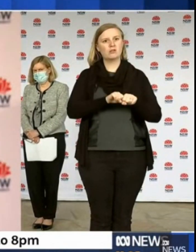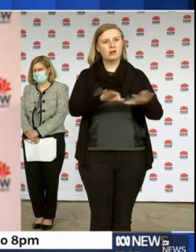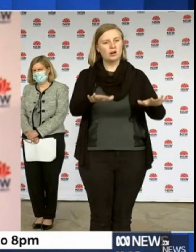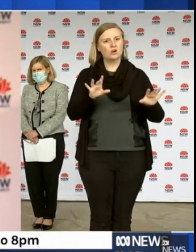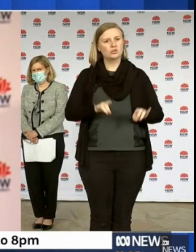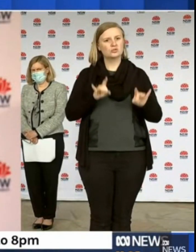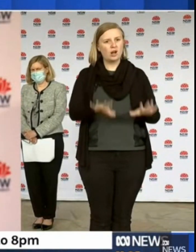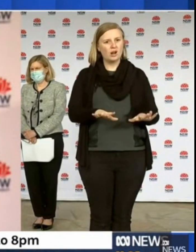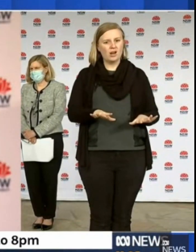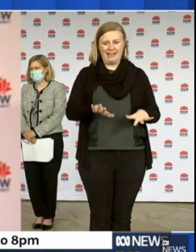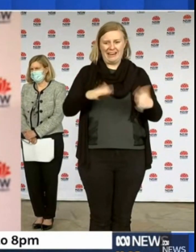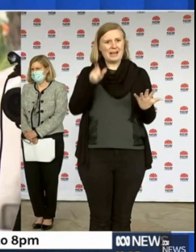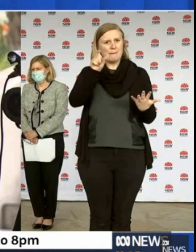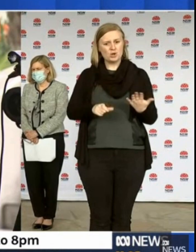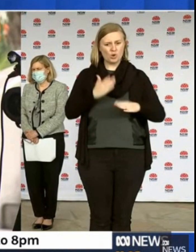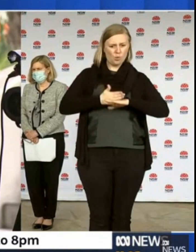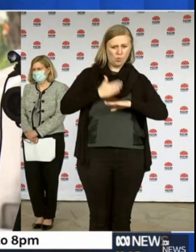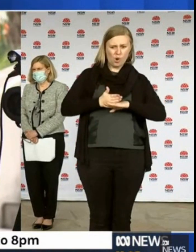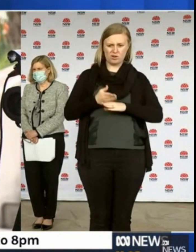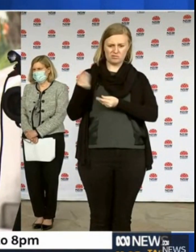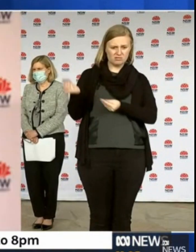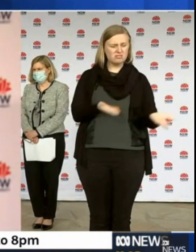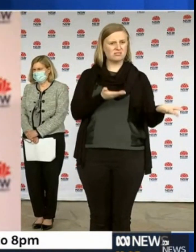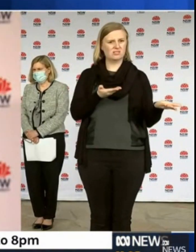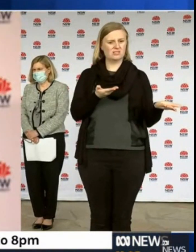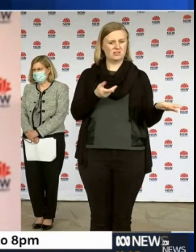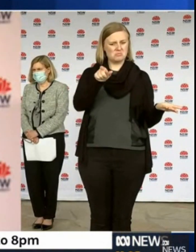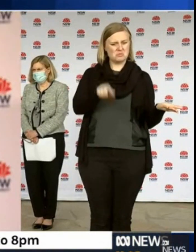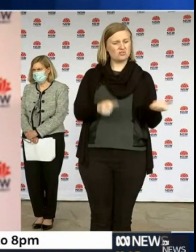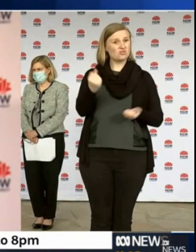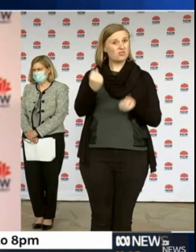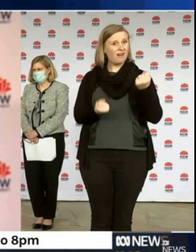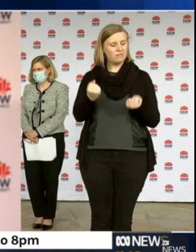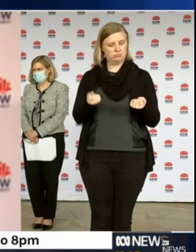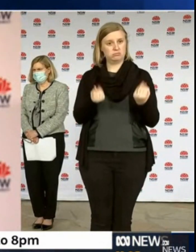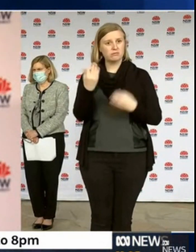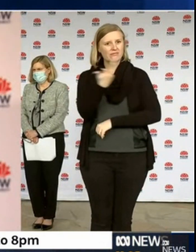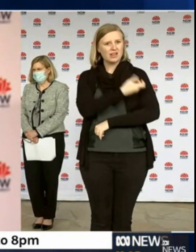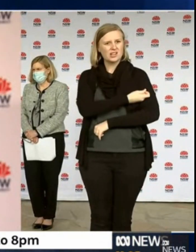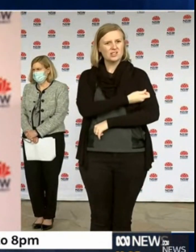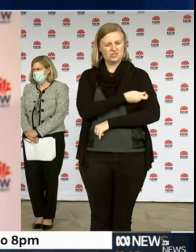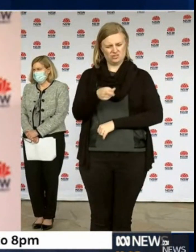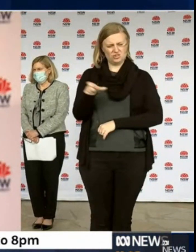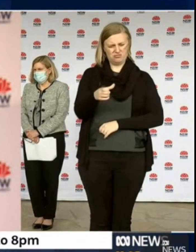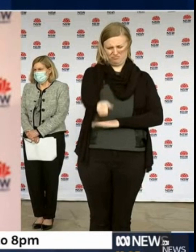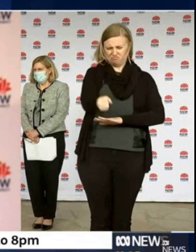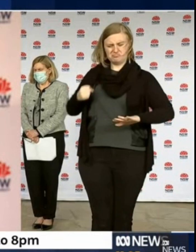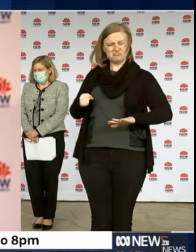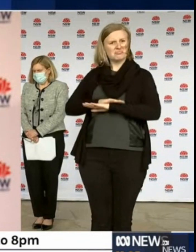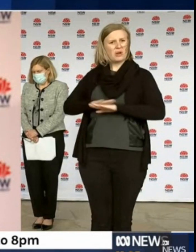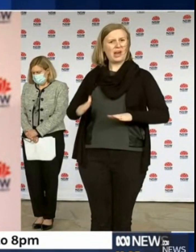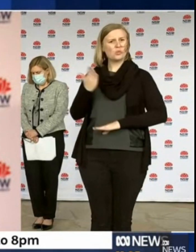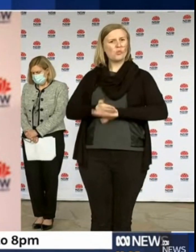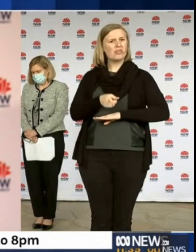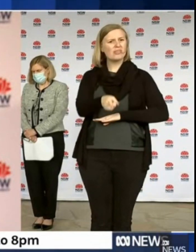And if anybody is refusing vaccination, why are they still working on the front line? Well, can I say, we have said at the outset that